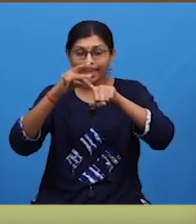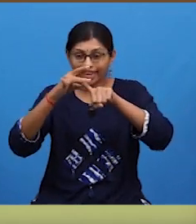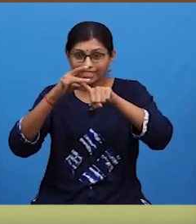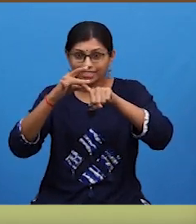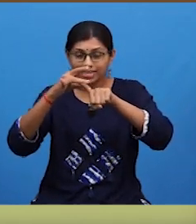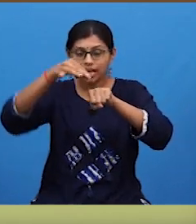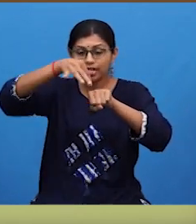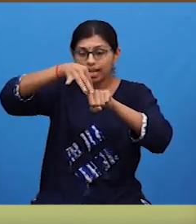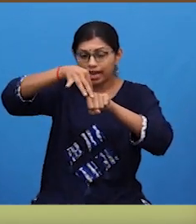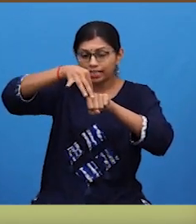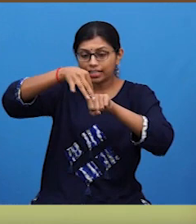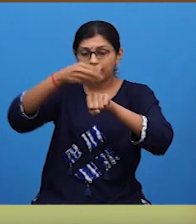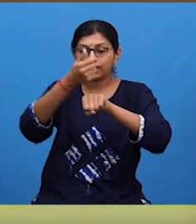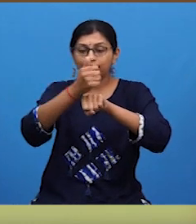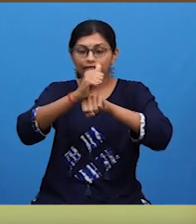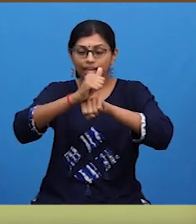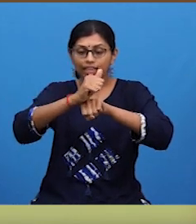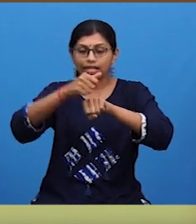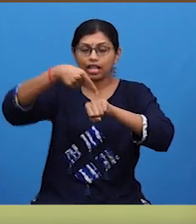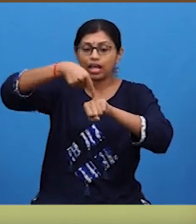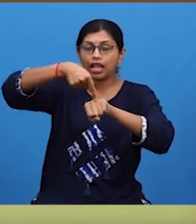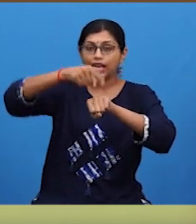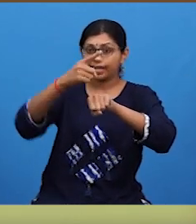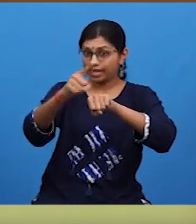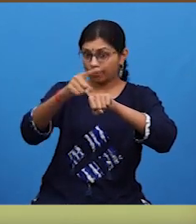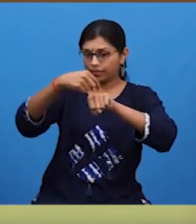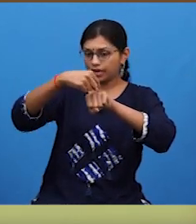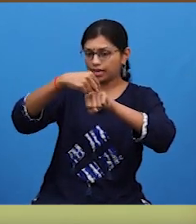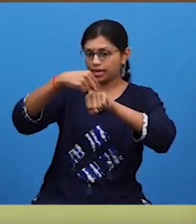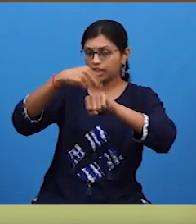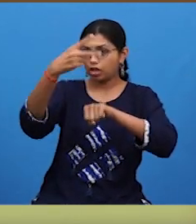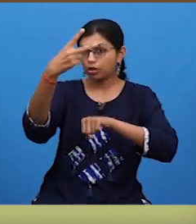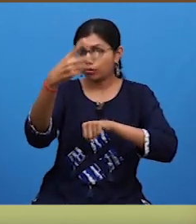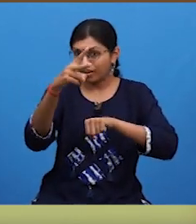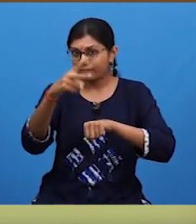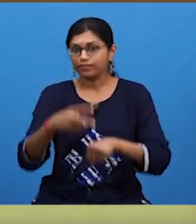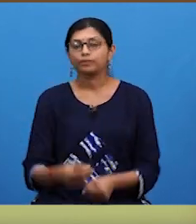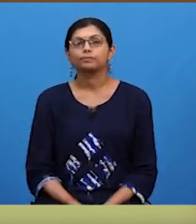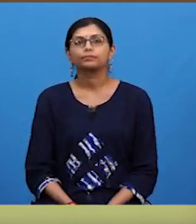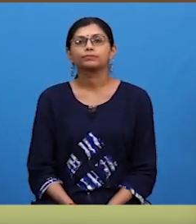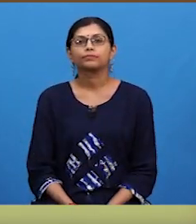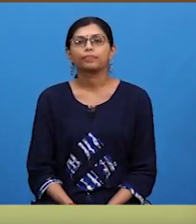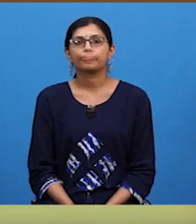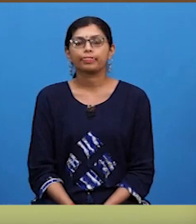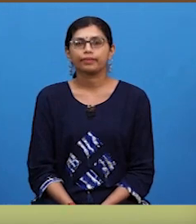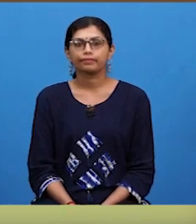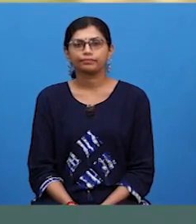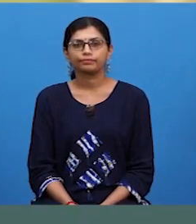August, September, October, November, and